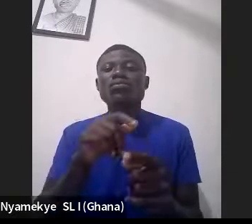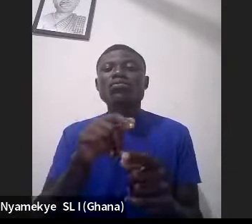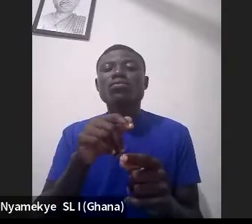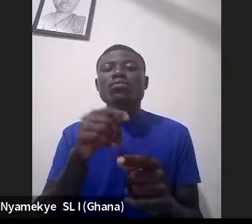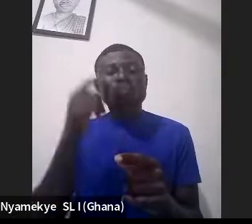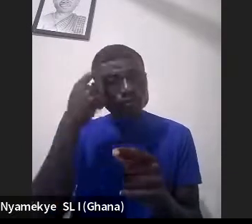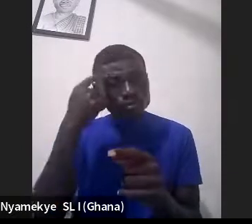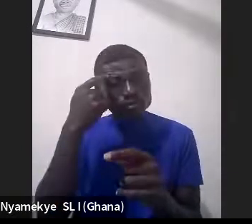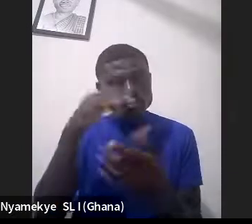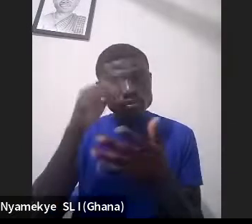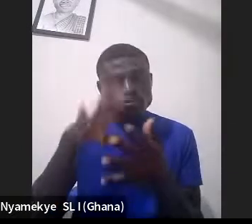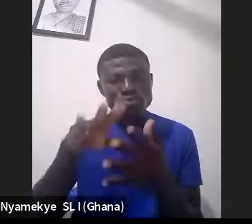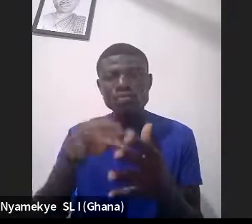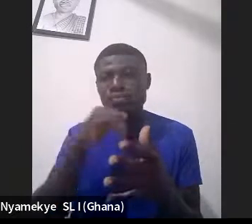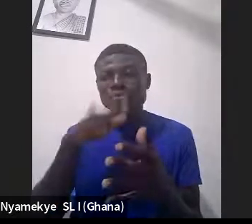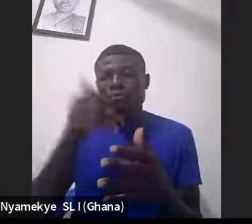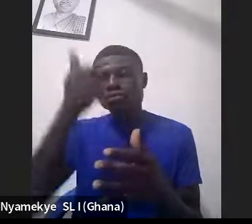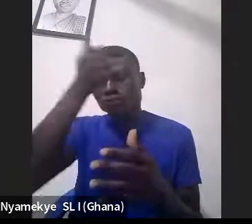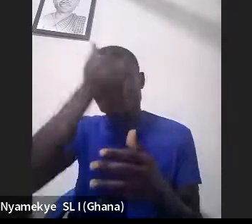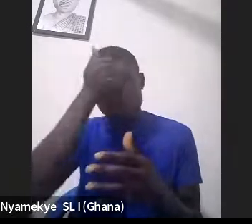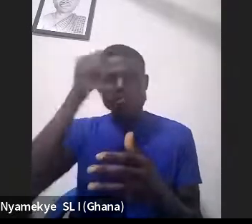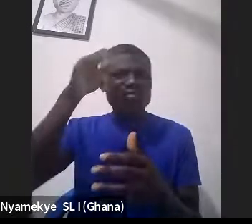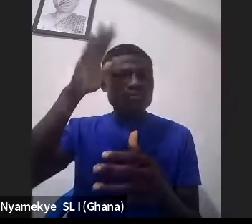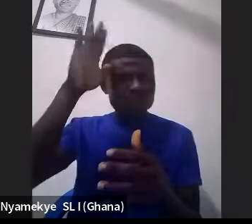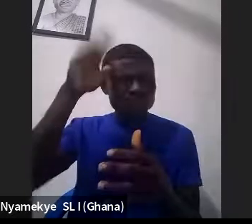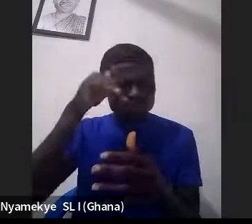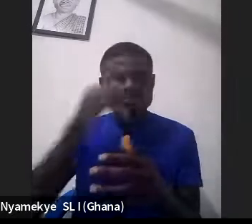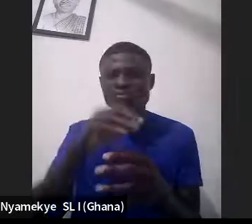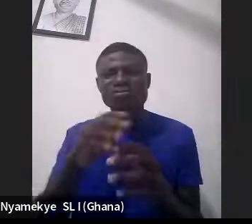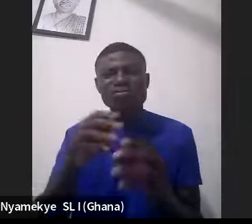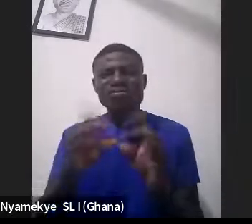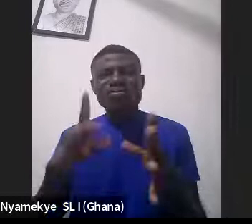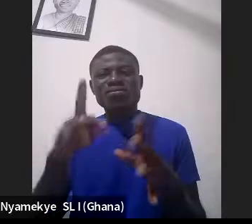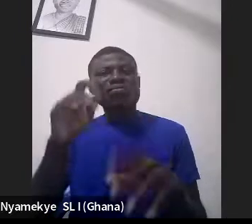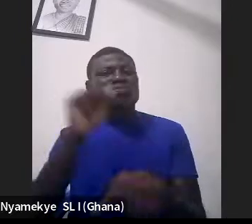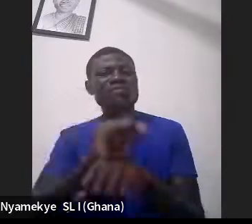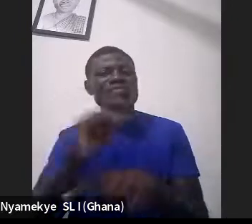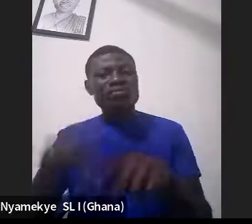the child's dumb or stupid, and it's nothing to do with that at all.